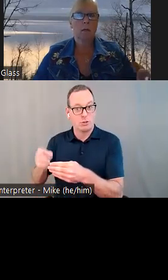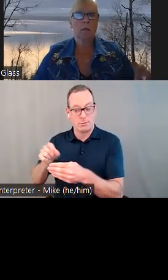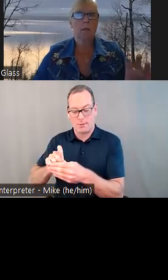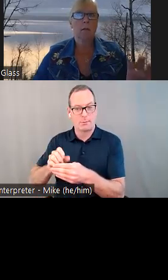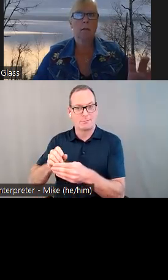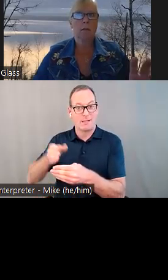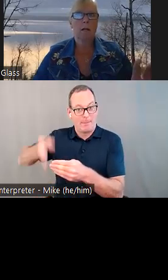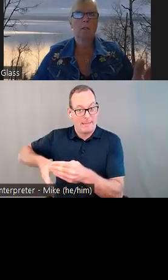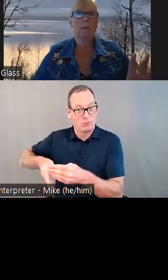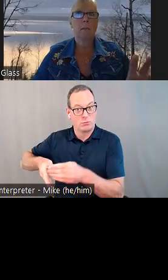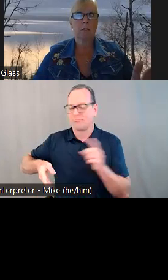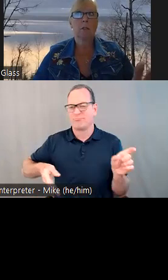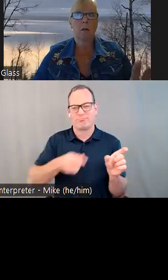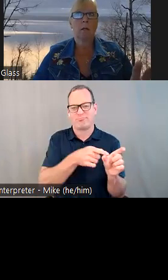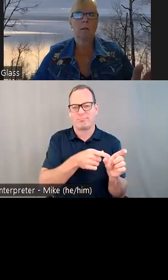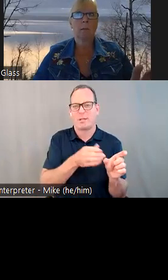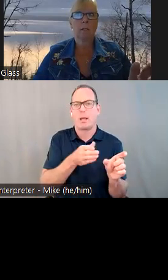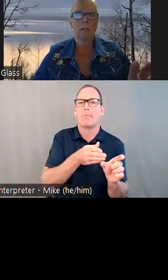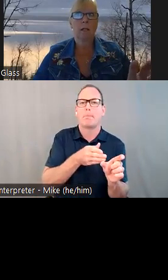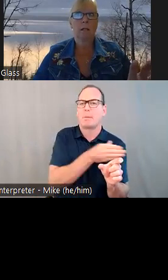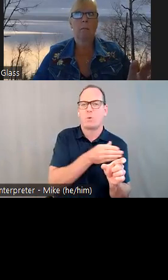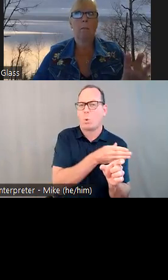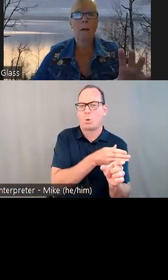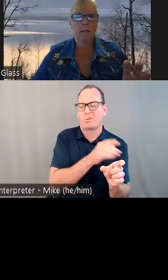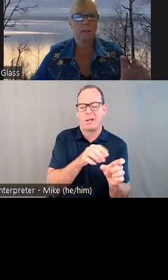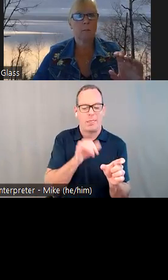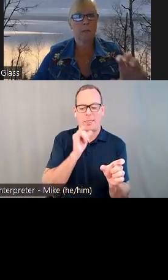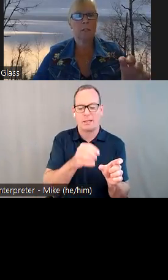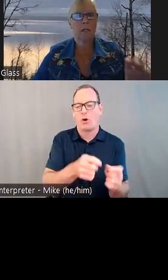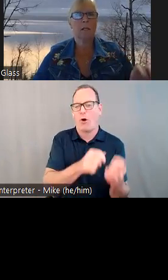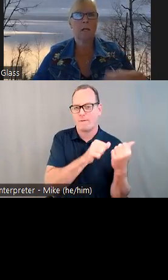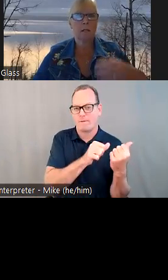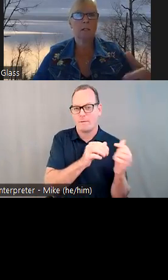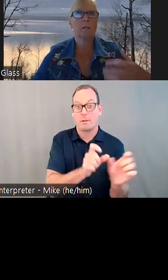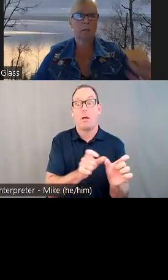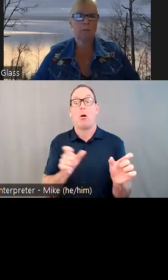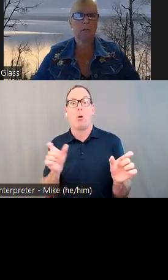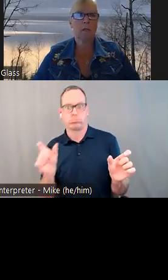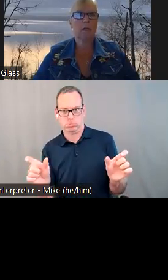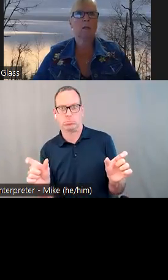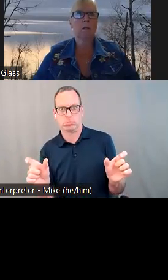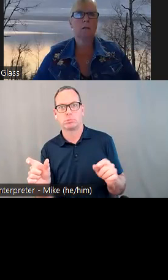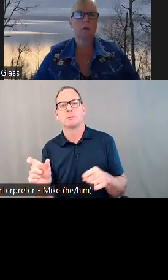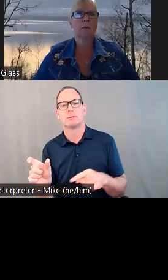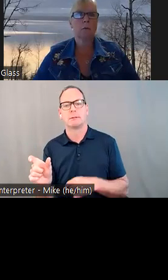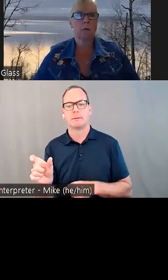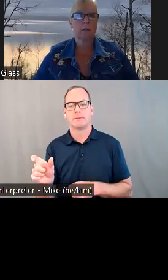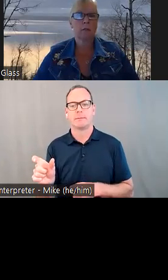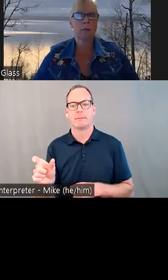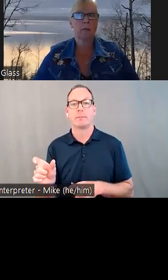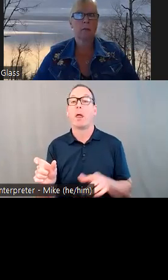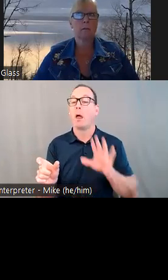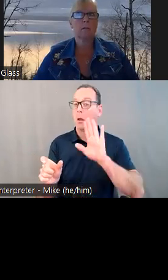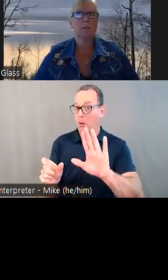no longer actually measured on our completion data, but the completion data does still feed into our